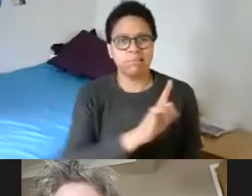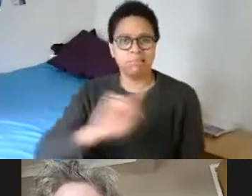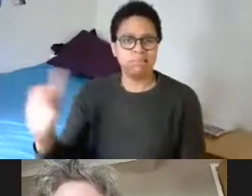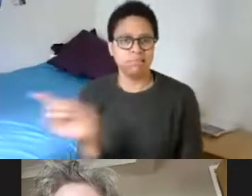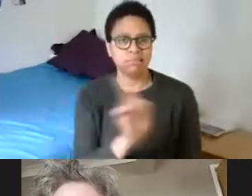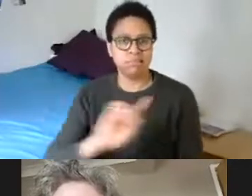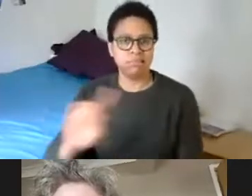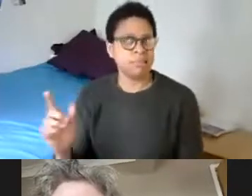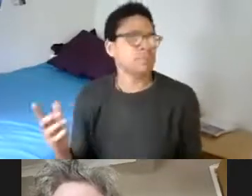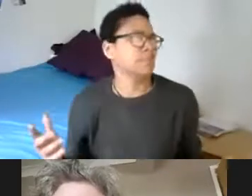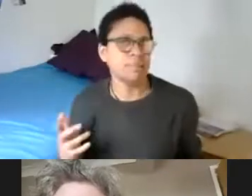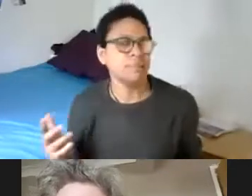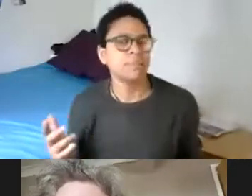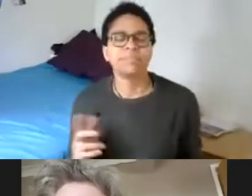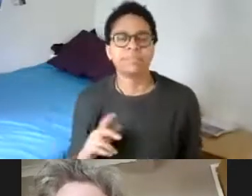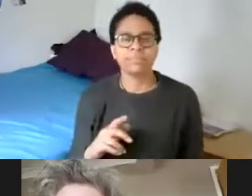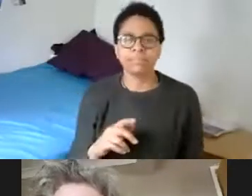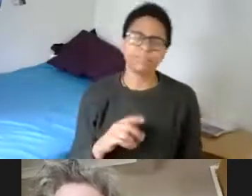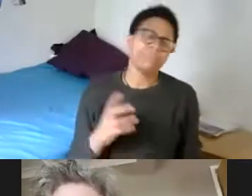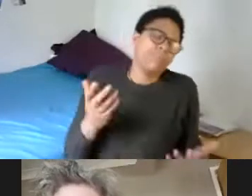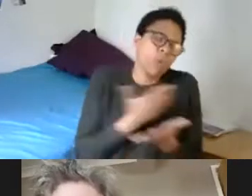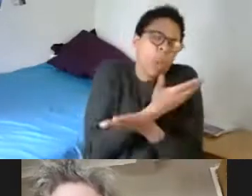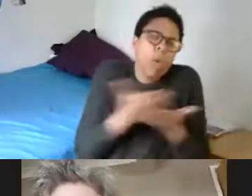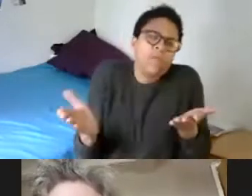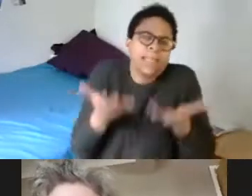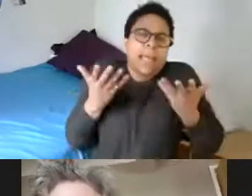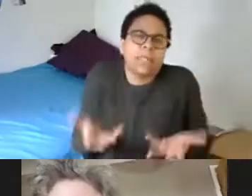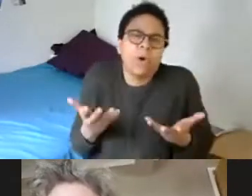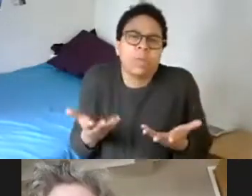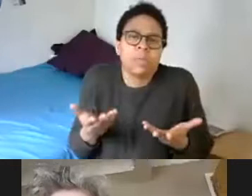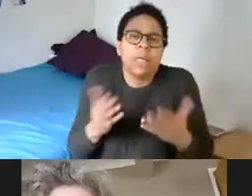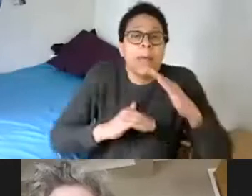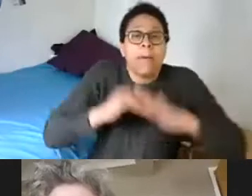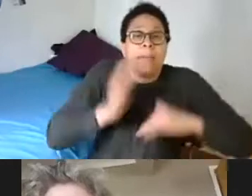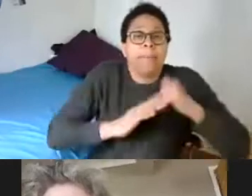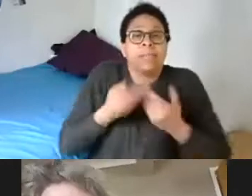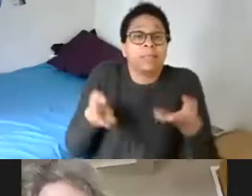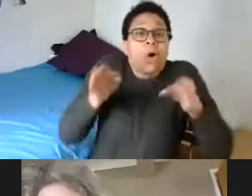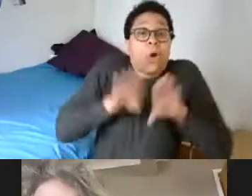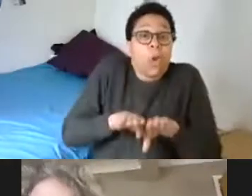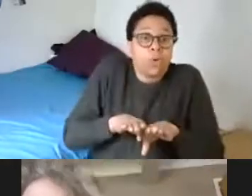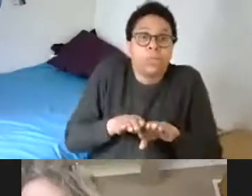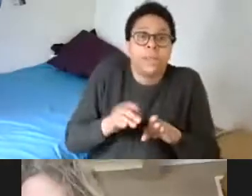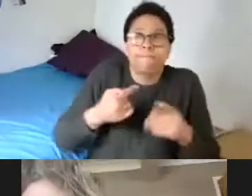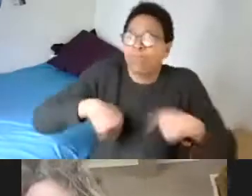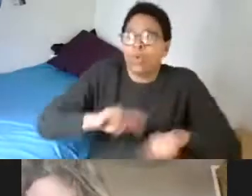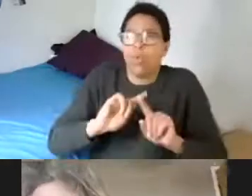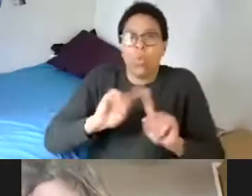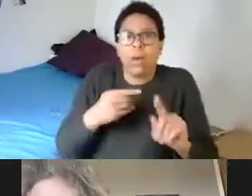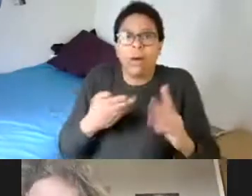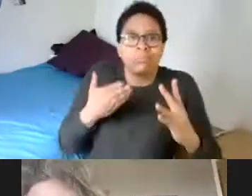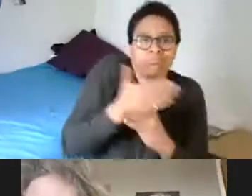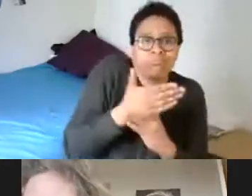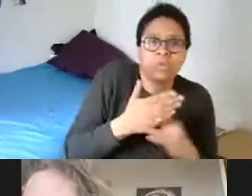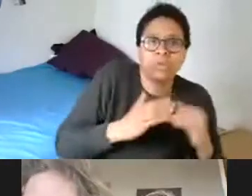moment, so. Of course, yeah. I mean, same with me. People who actually work, staff that work in the building, trying to, you know, write things about